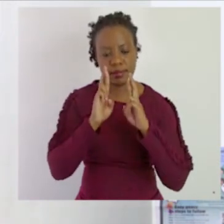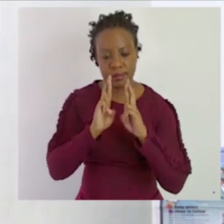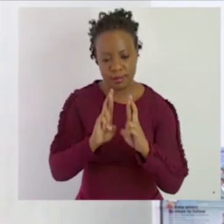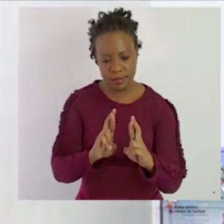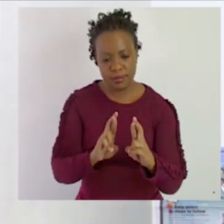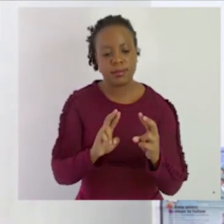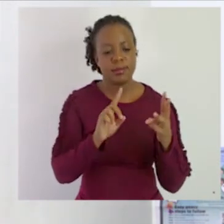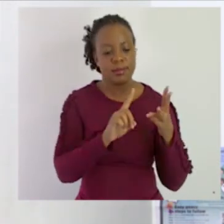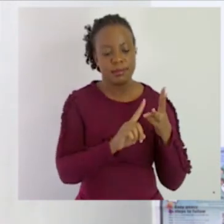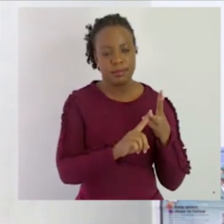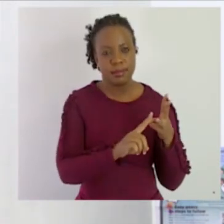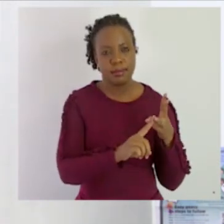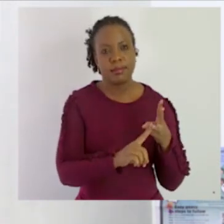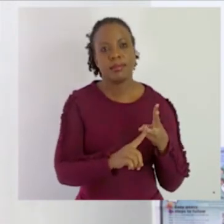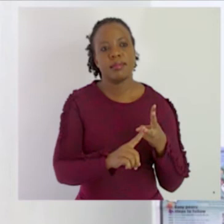we have jealousy,